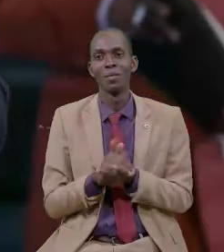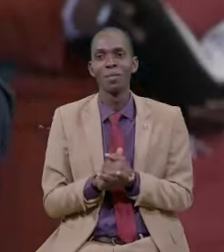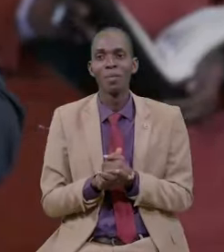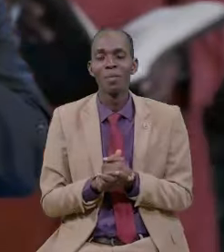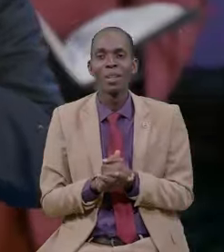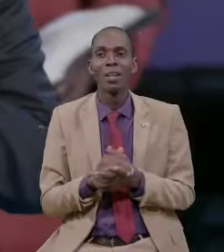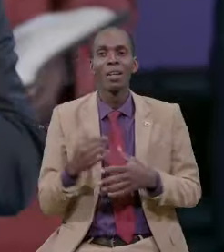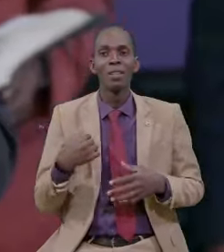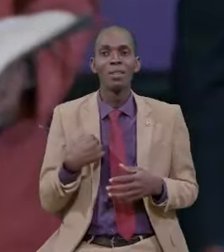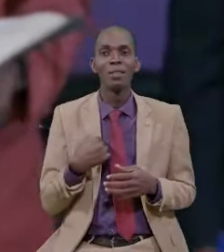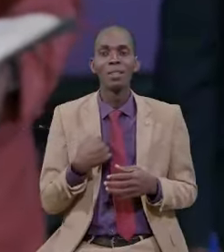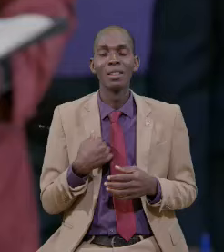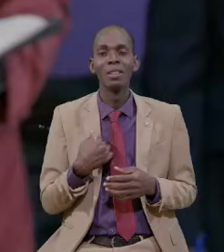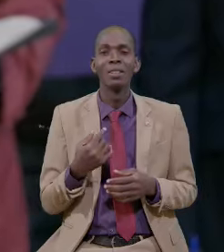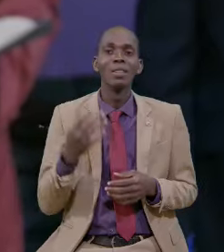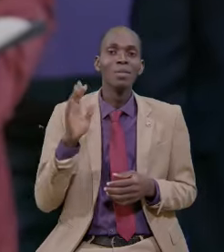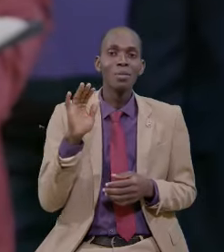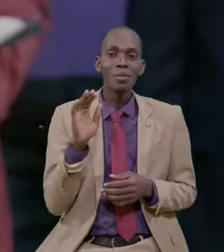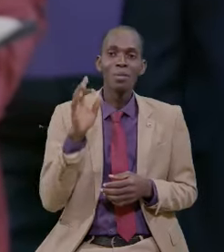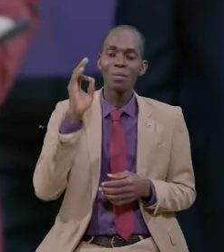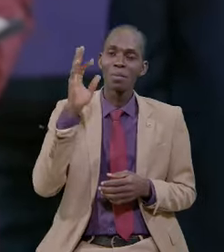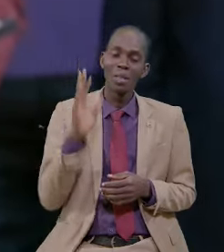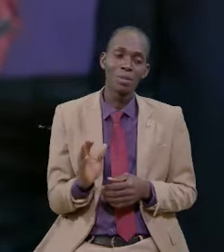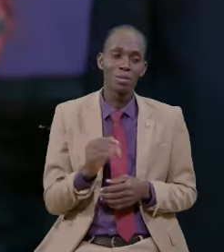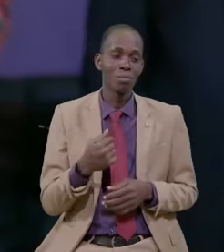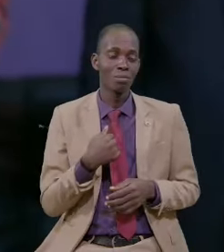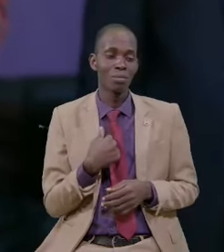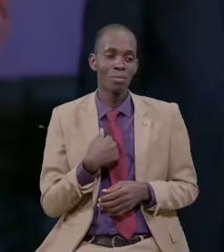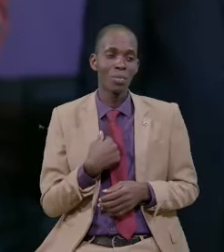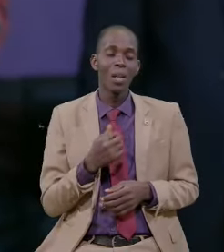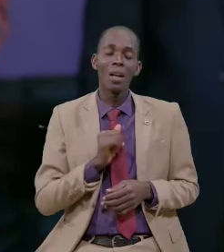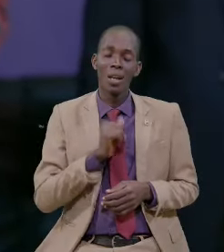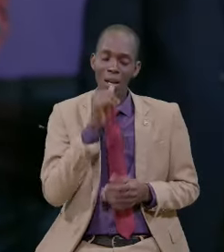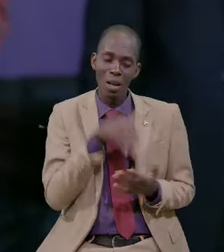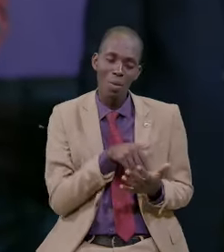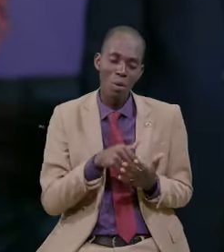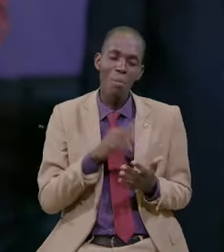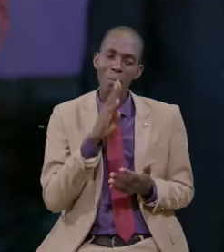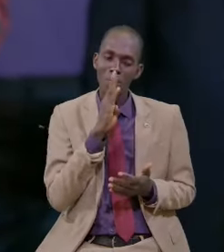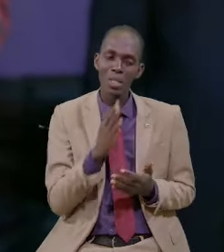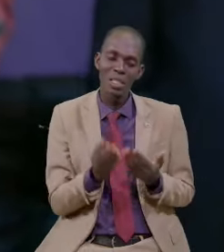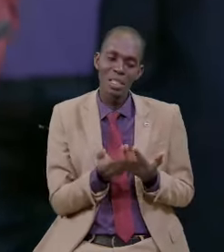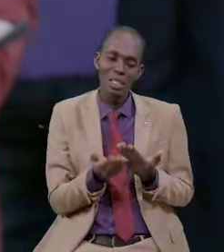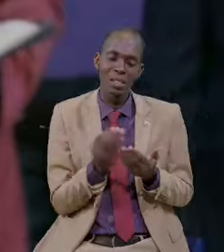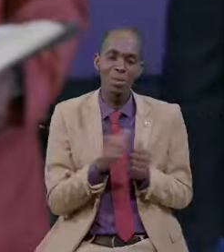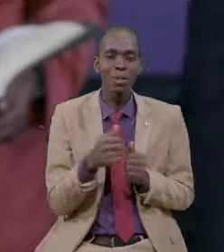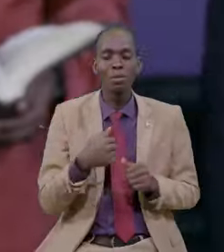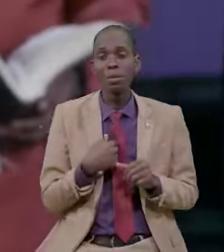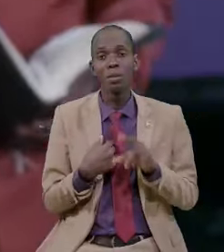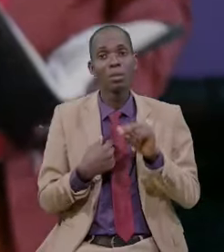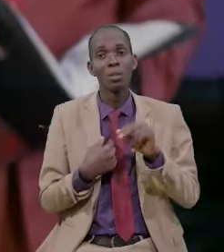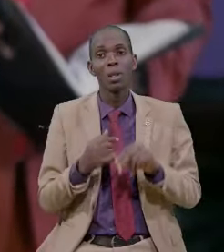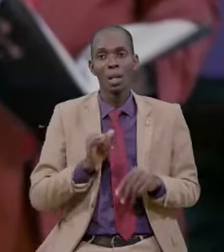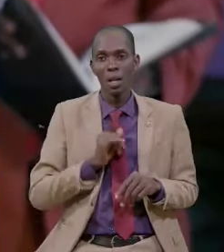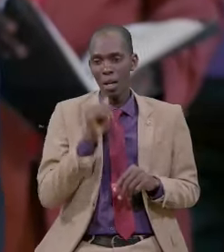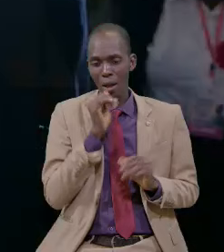entertain. Pastor, I am weak, be gentle with me. You know, I'm preparing people for